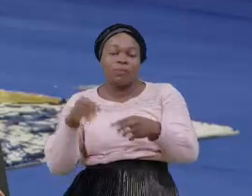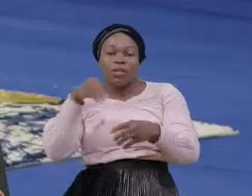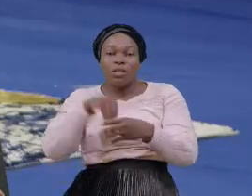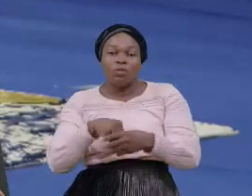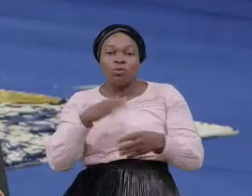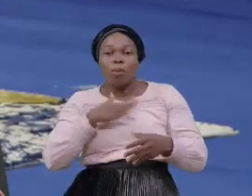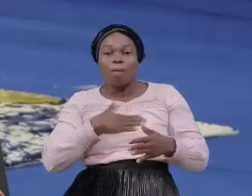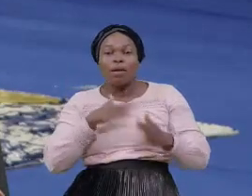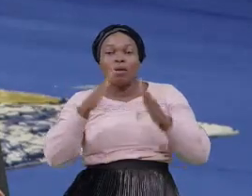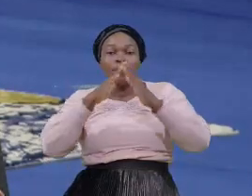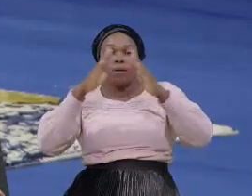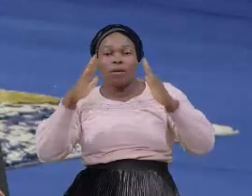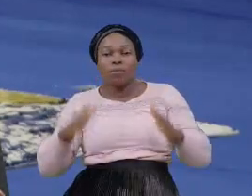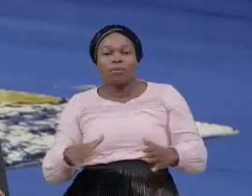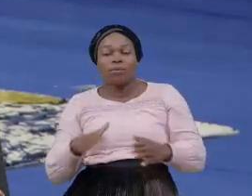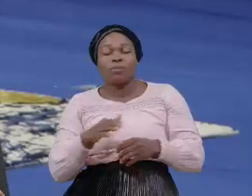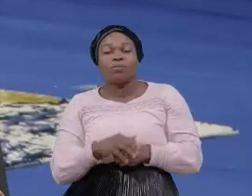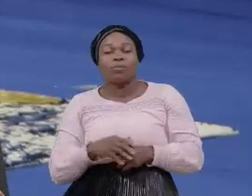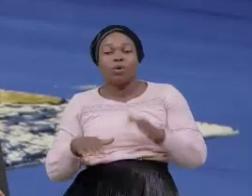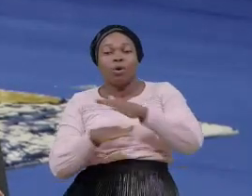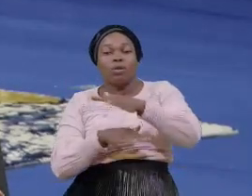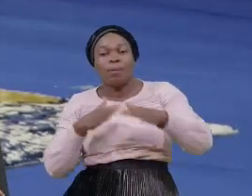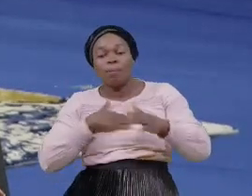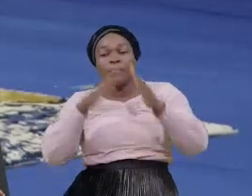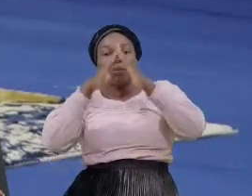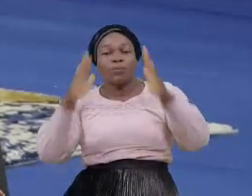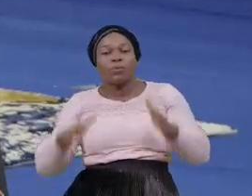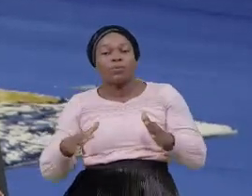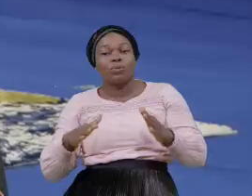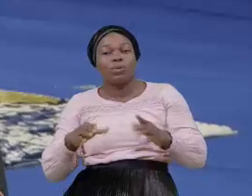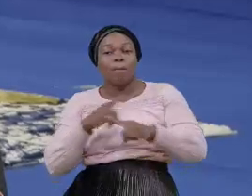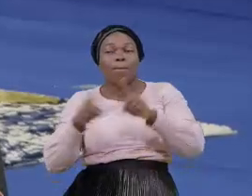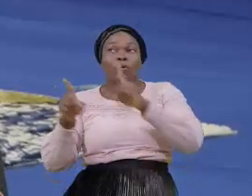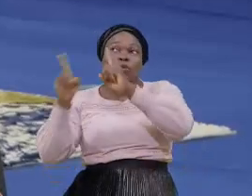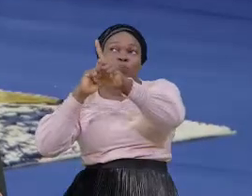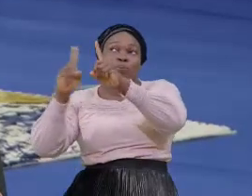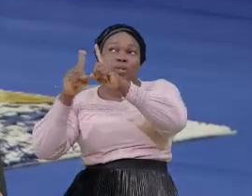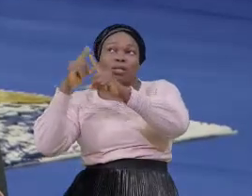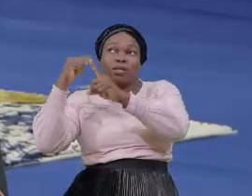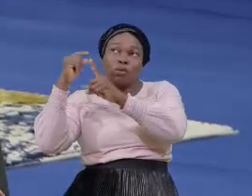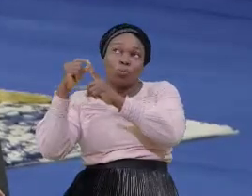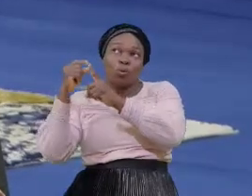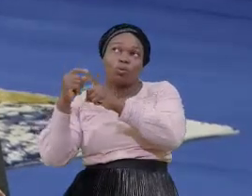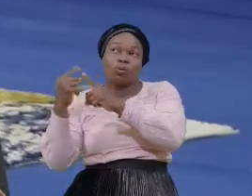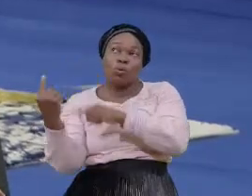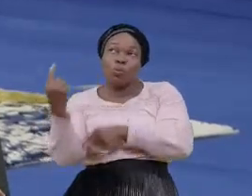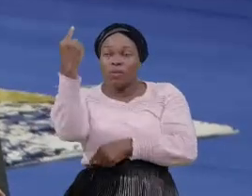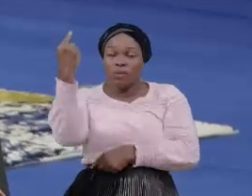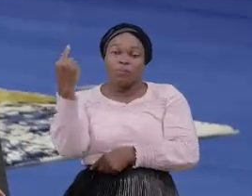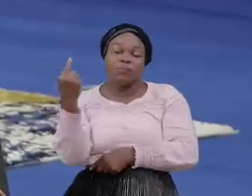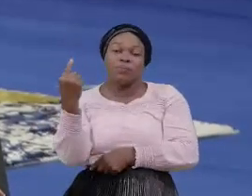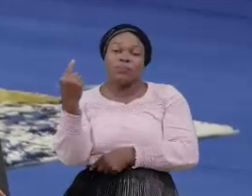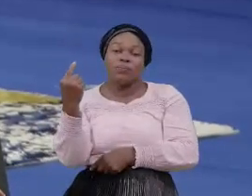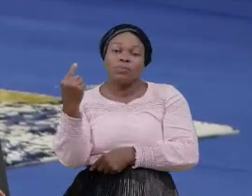my, under my roof, but speak the word only.